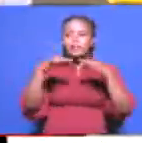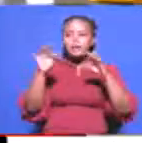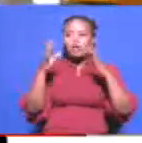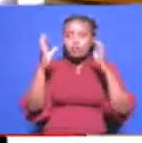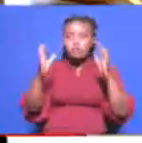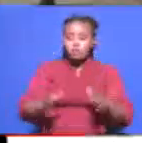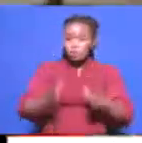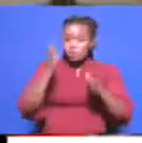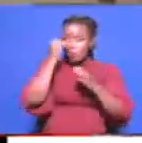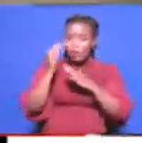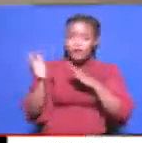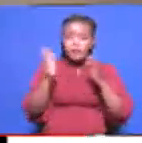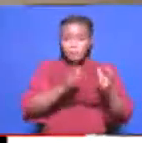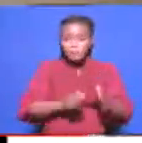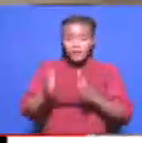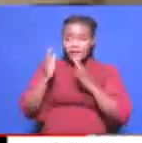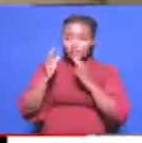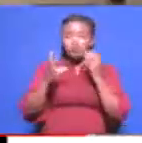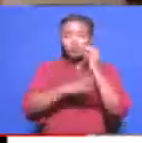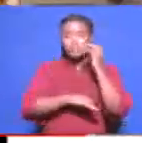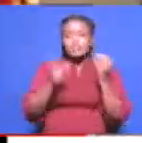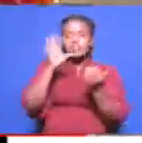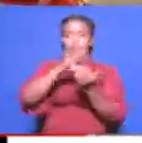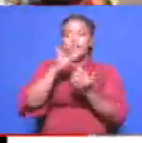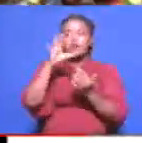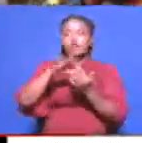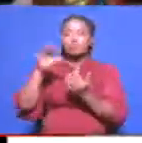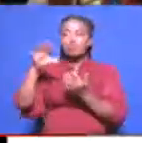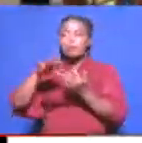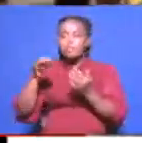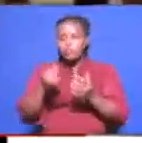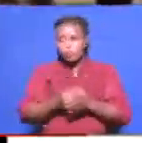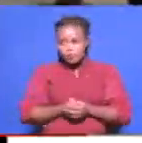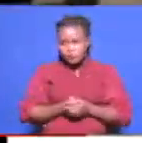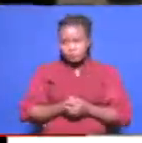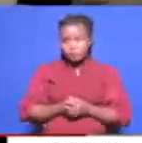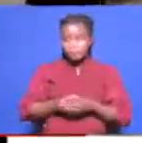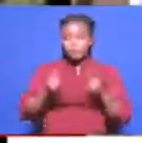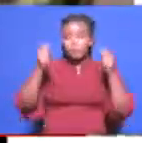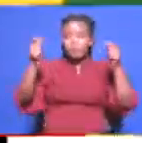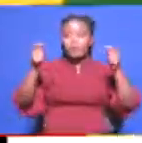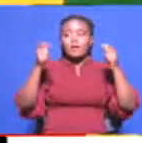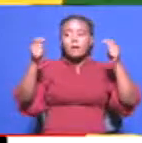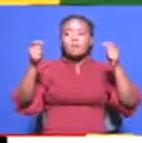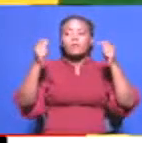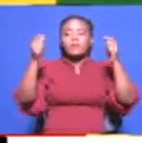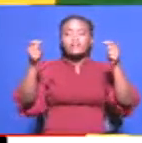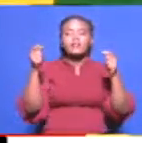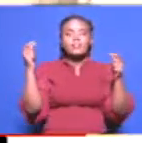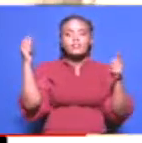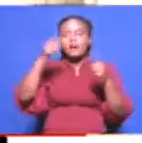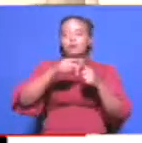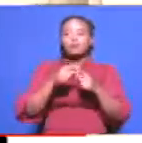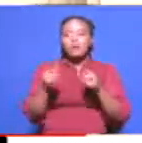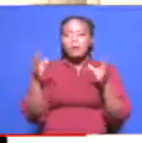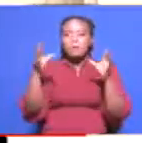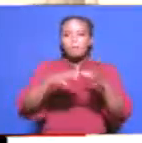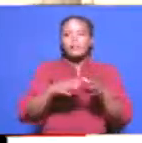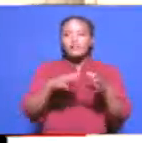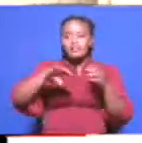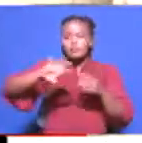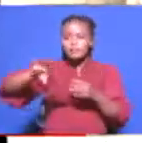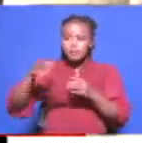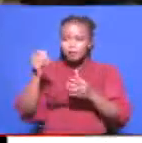to predetermine the nominations. The protesters marched to the party's county offices seeking audience